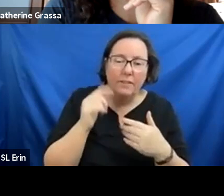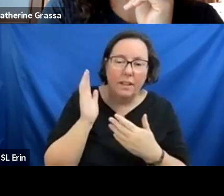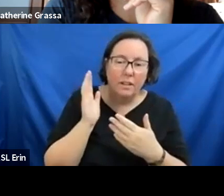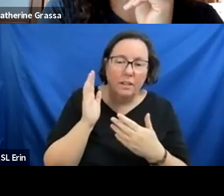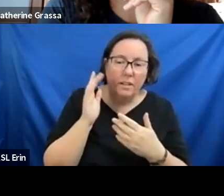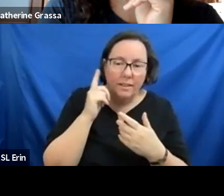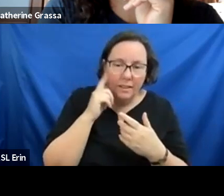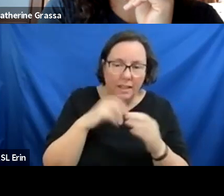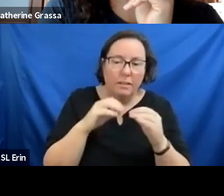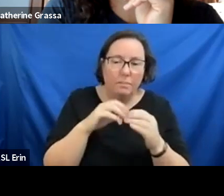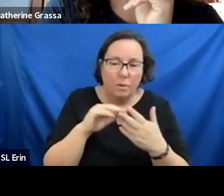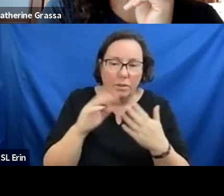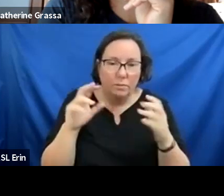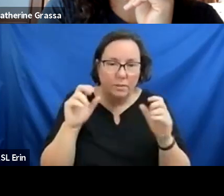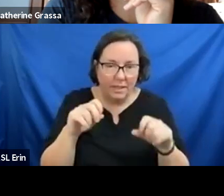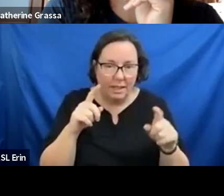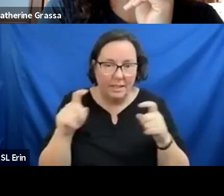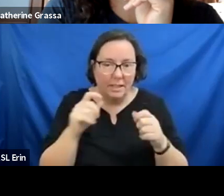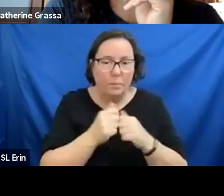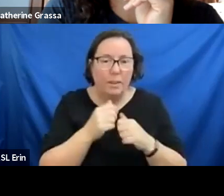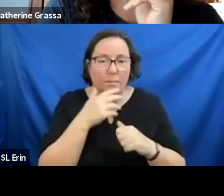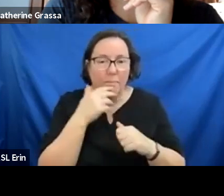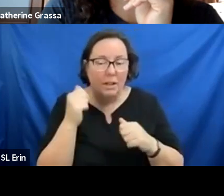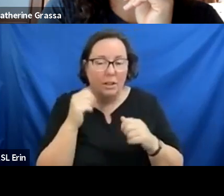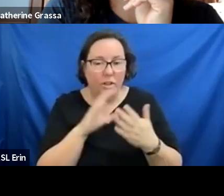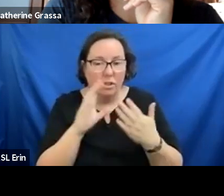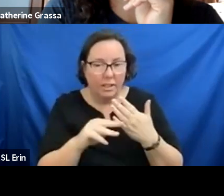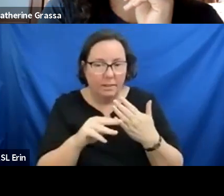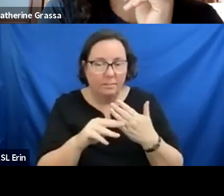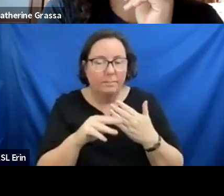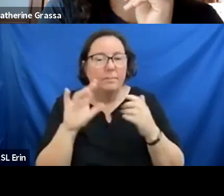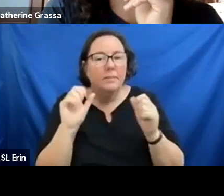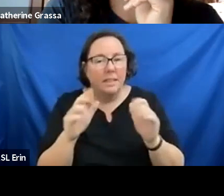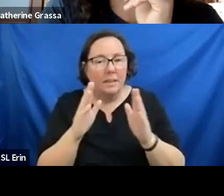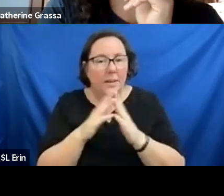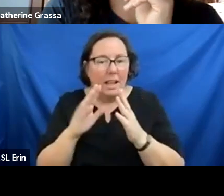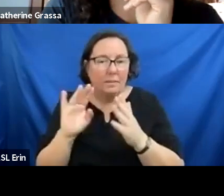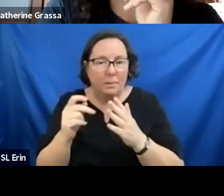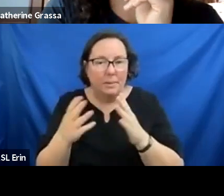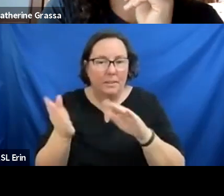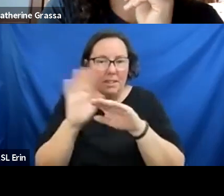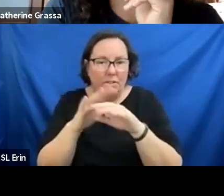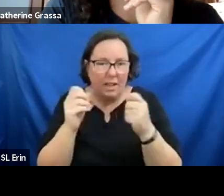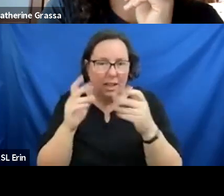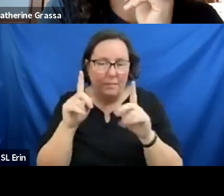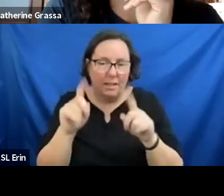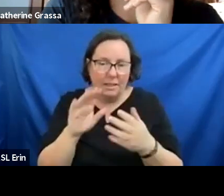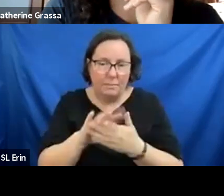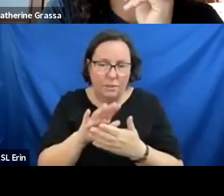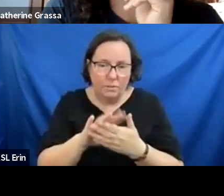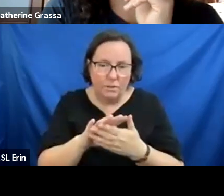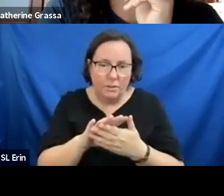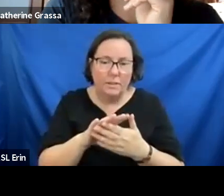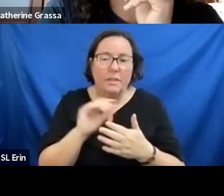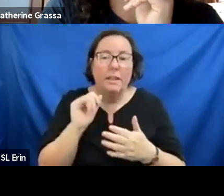can deal with the rigorous curriculum, we should have BPS increase the number of exam schools. By doing